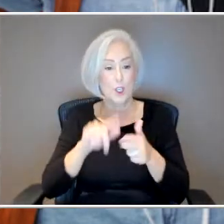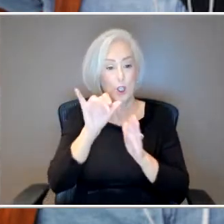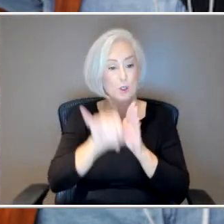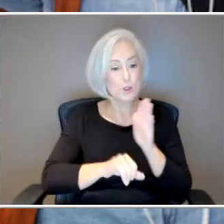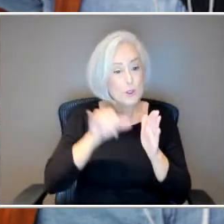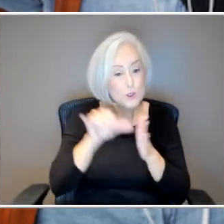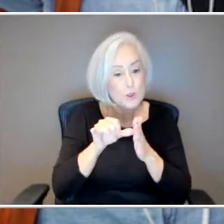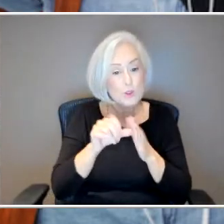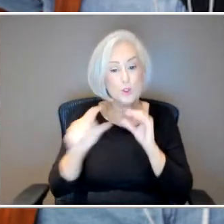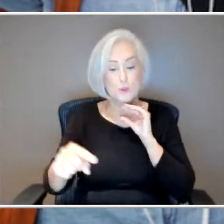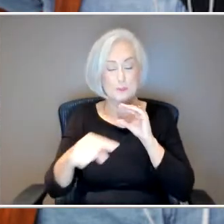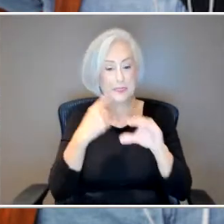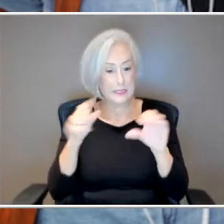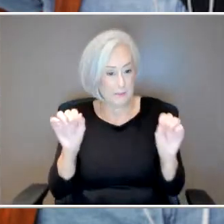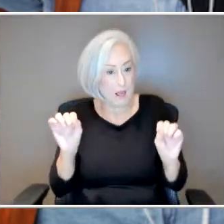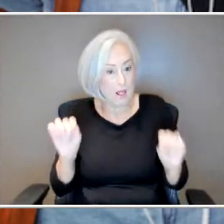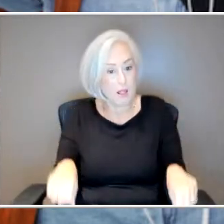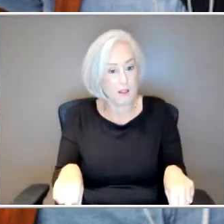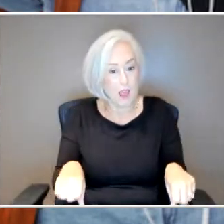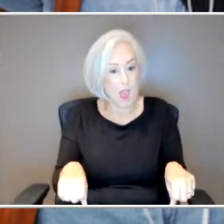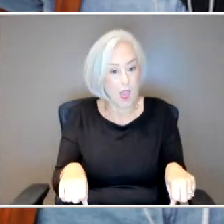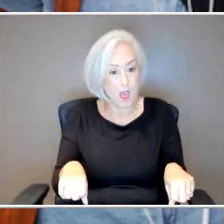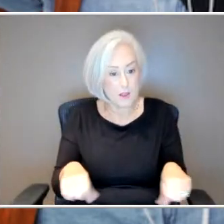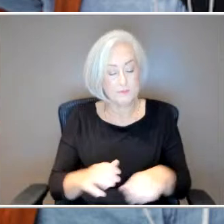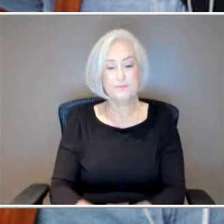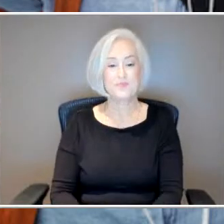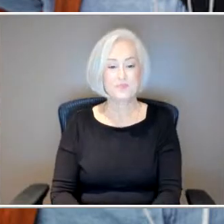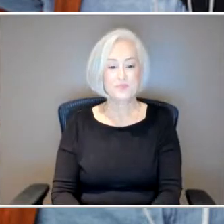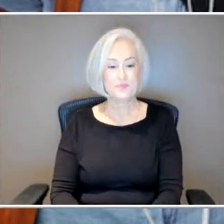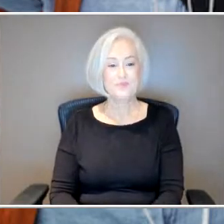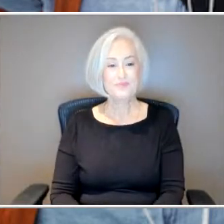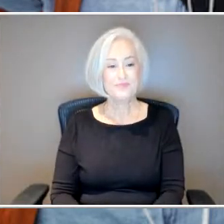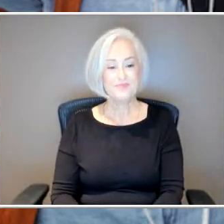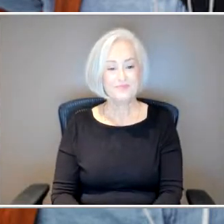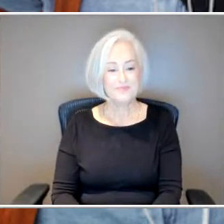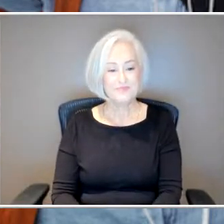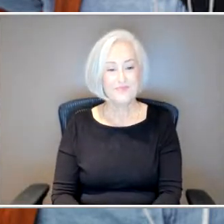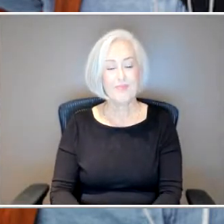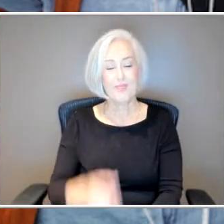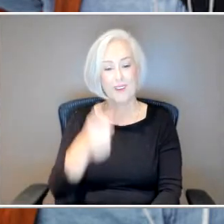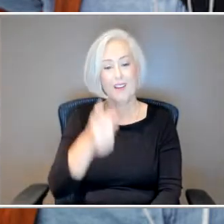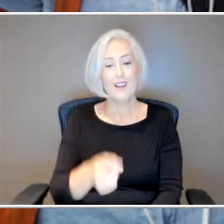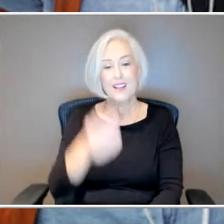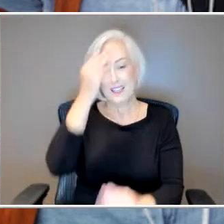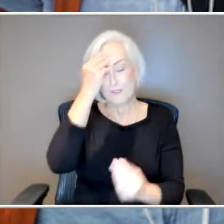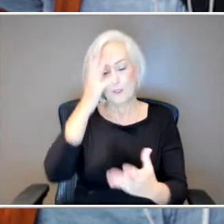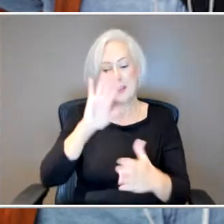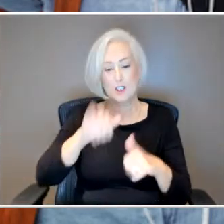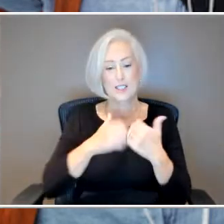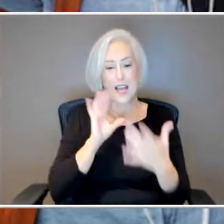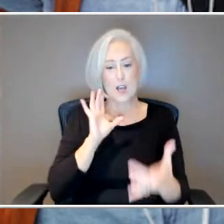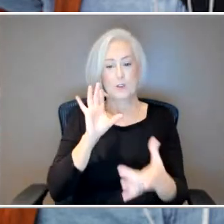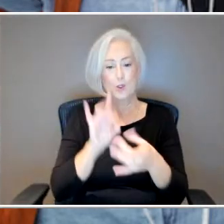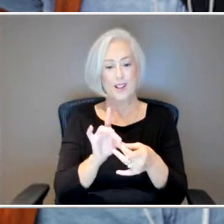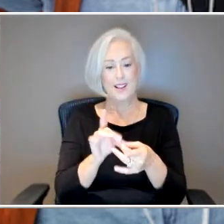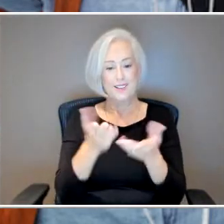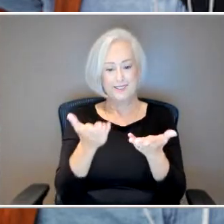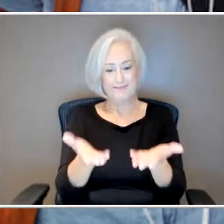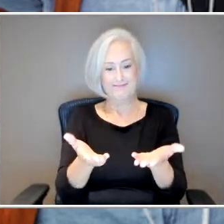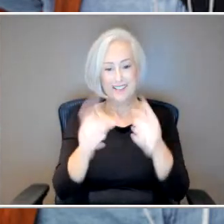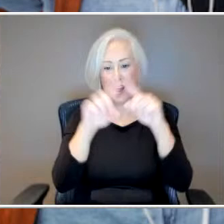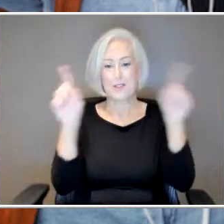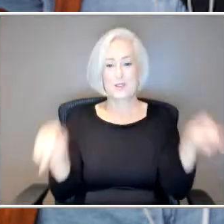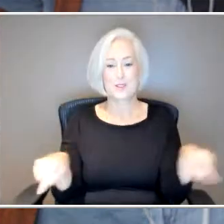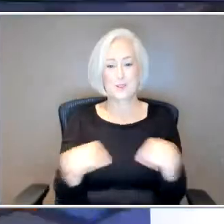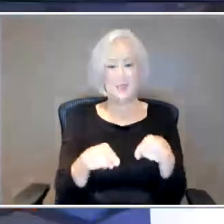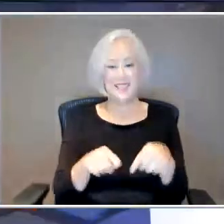conversation on YouTube, Facebook. You can email the Medical News Network. The information on how to connect with us in real time is right there on your